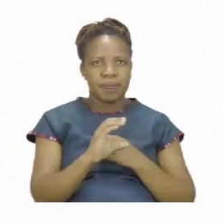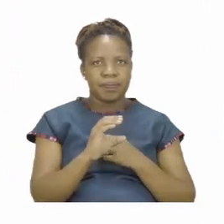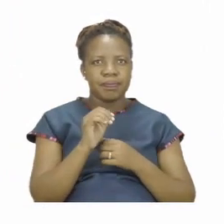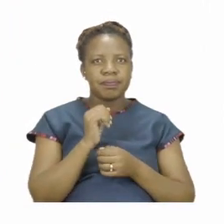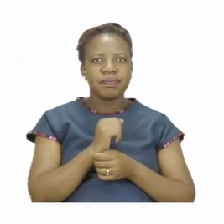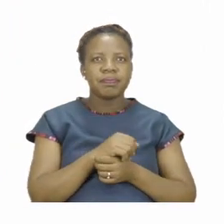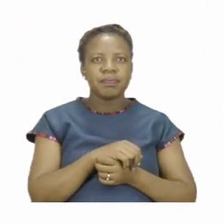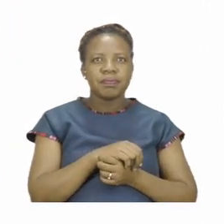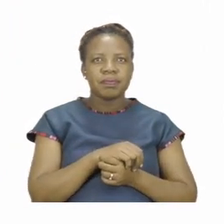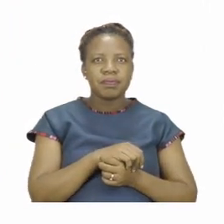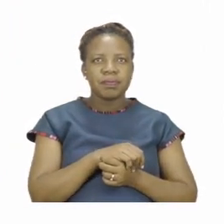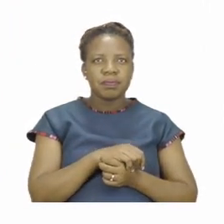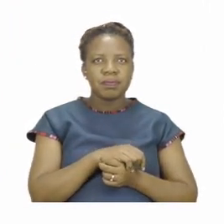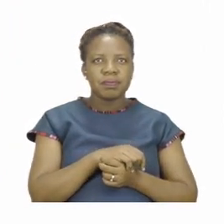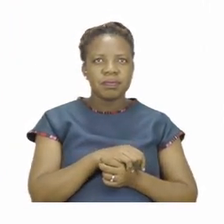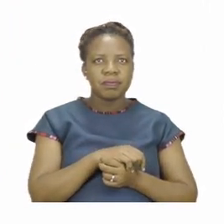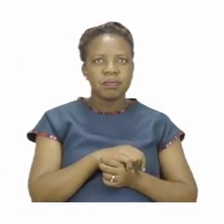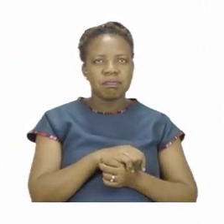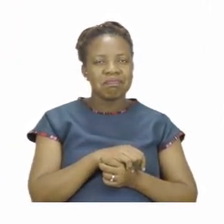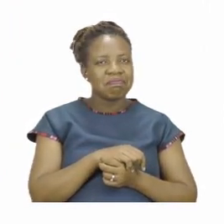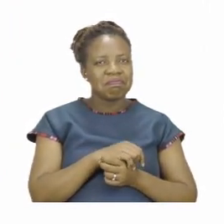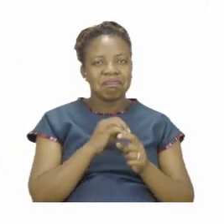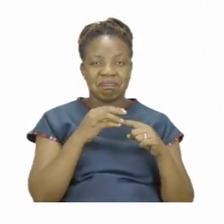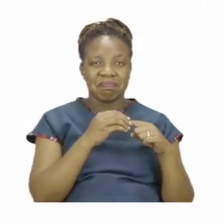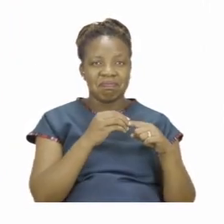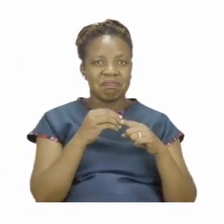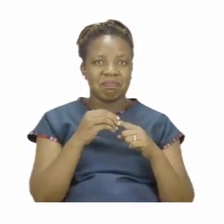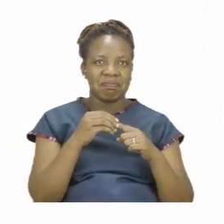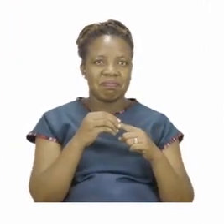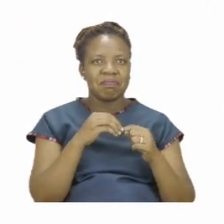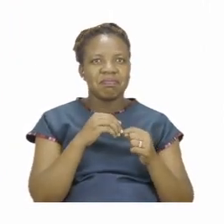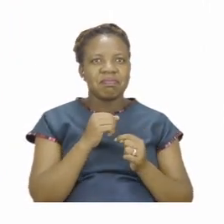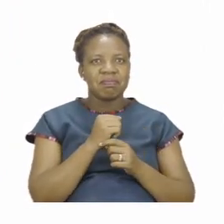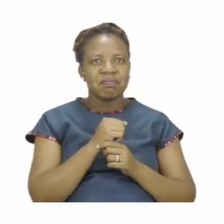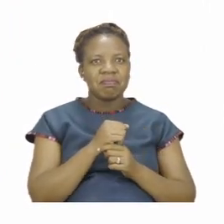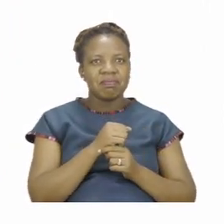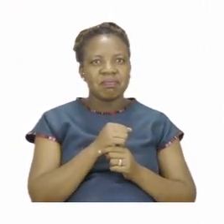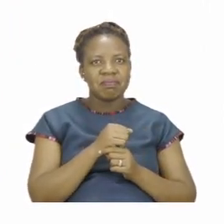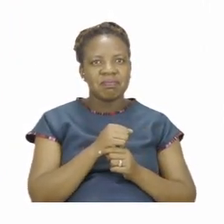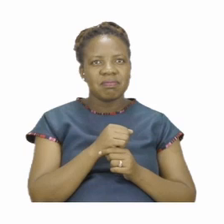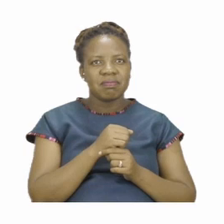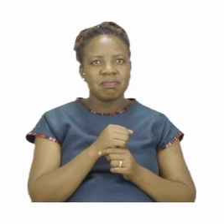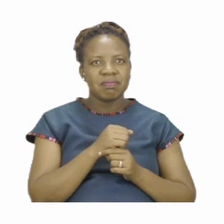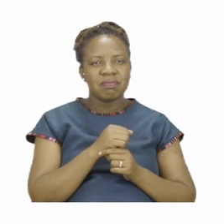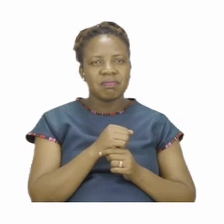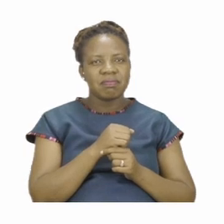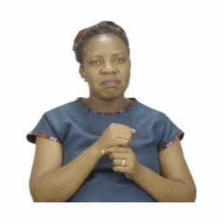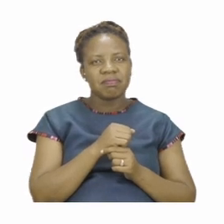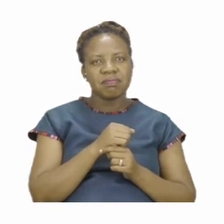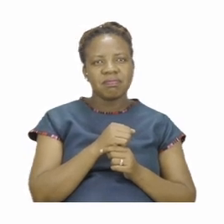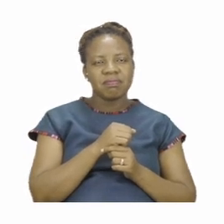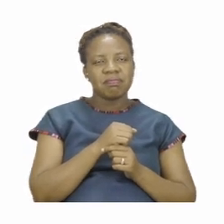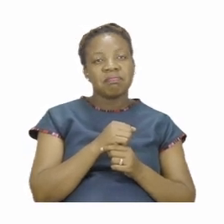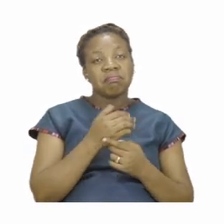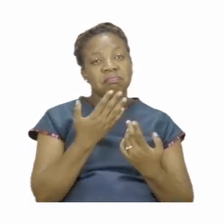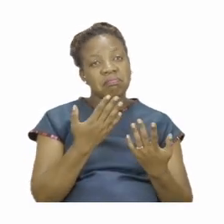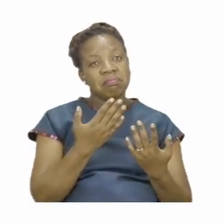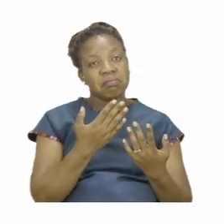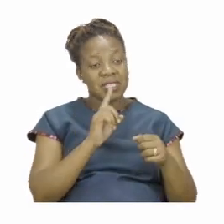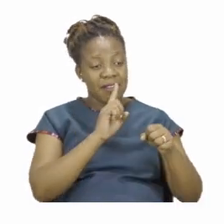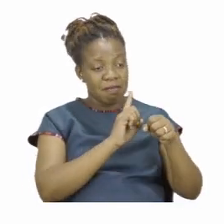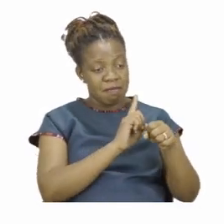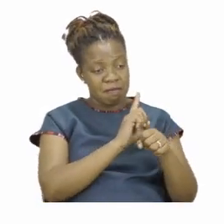number 3C is special because instead of trying to find out a number and then more or less, we actually need to find